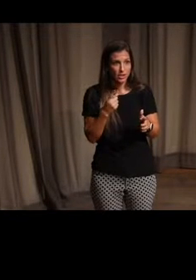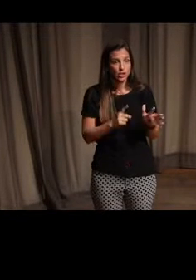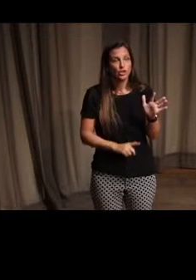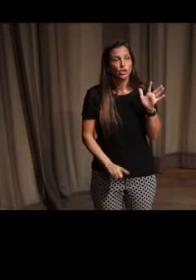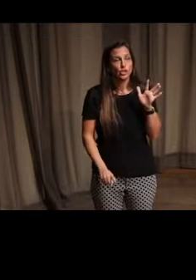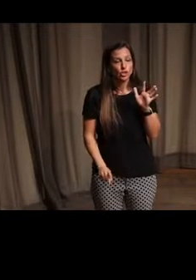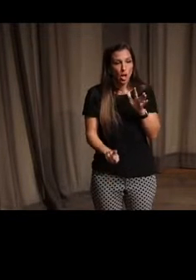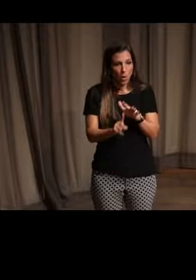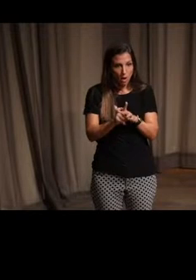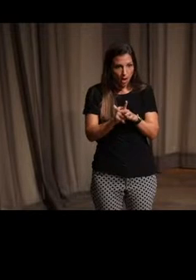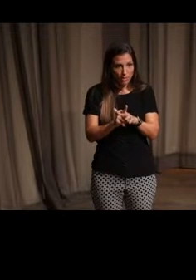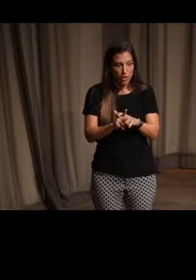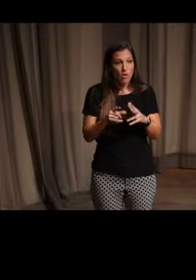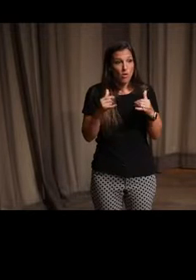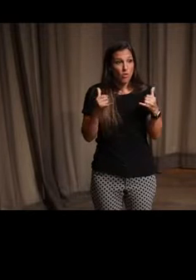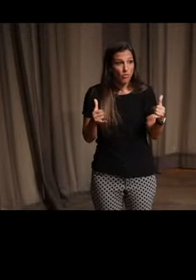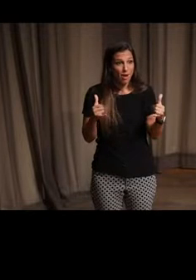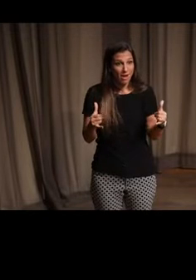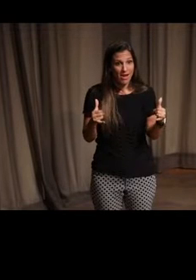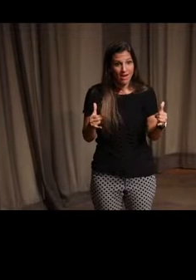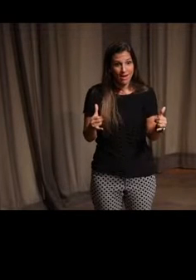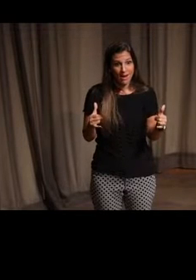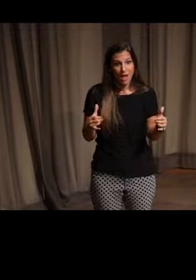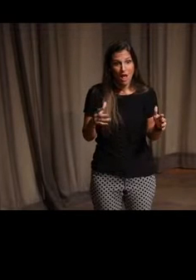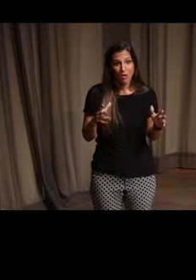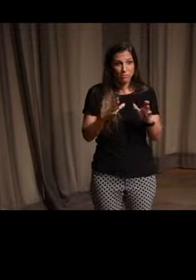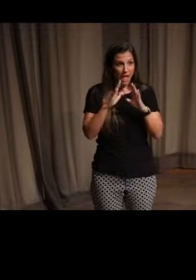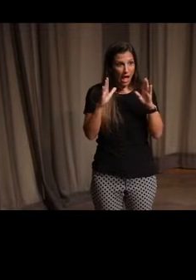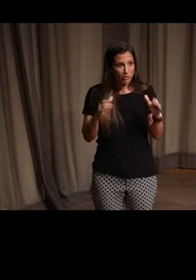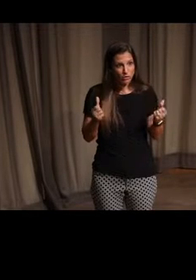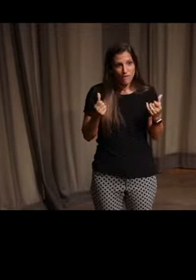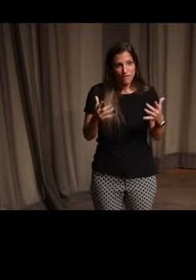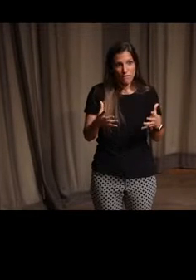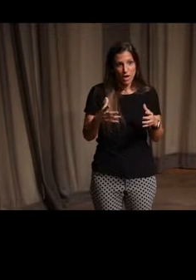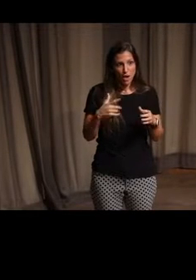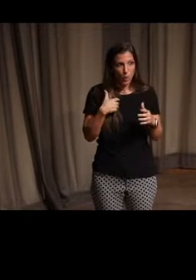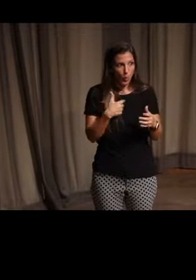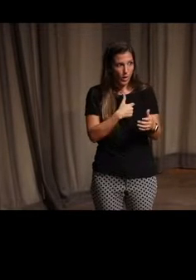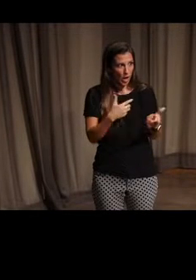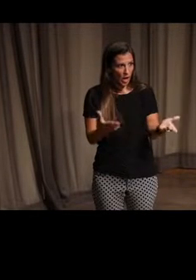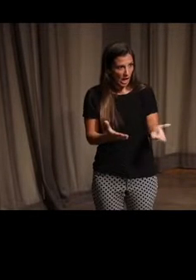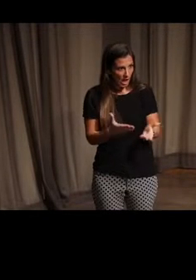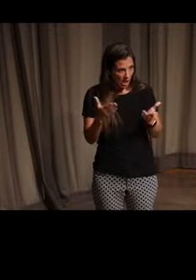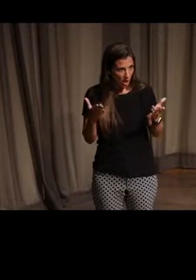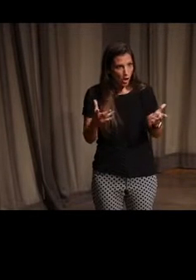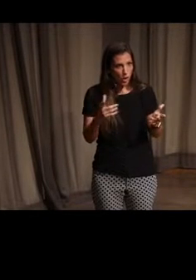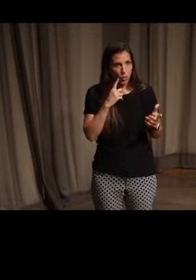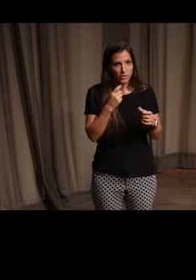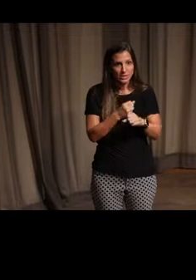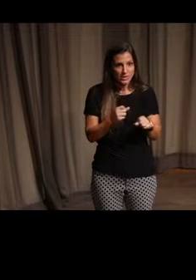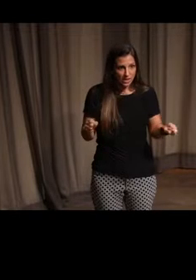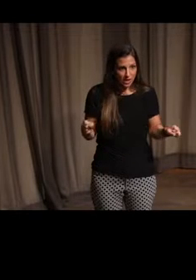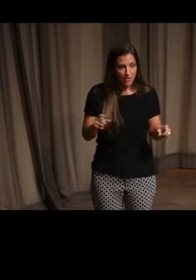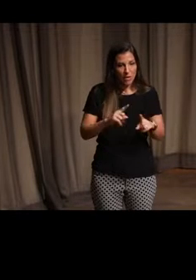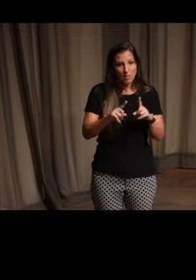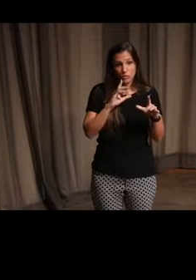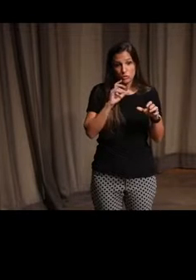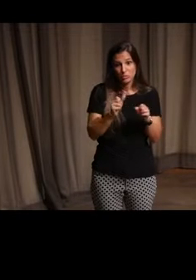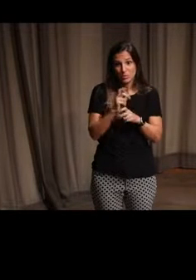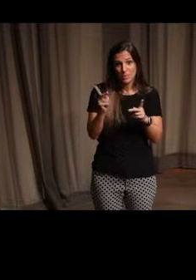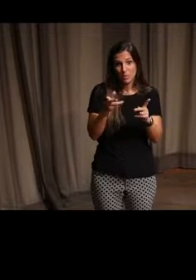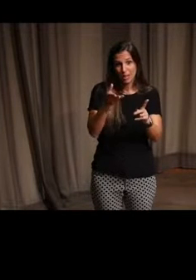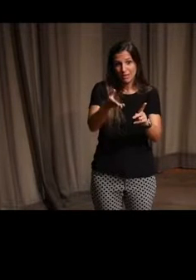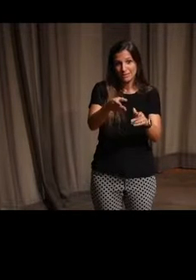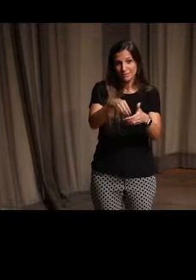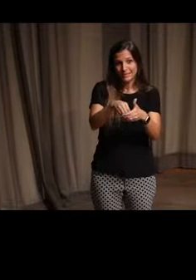up. Right now, the house is on fire, and we're all here, and we're all safe, but there's still people